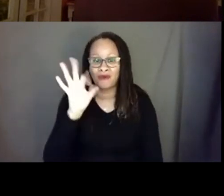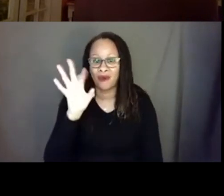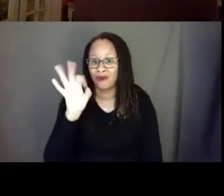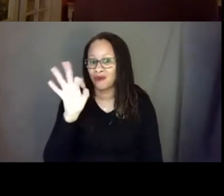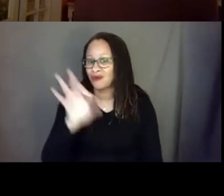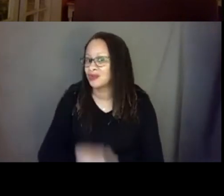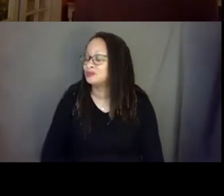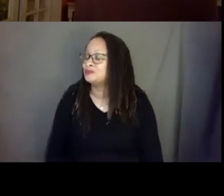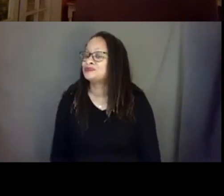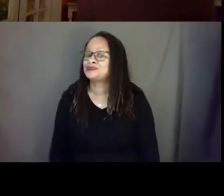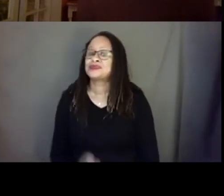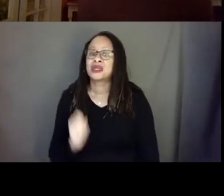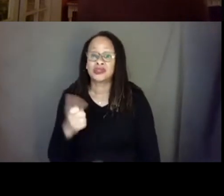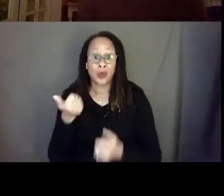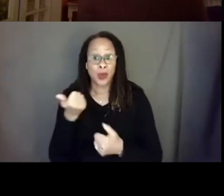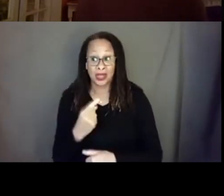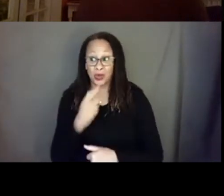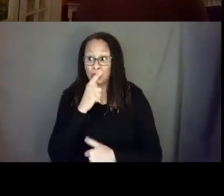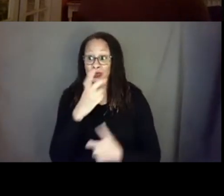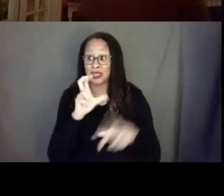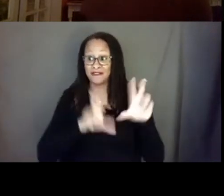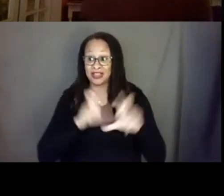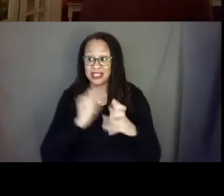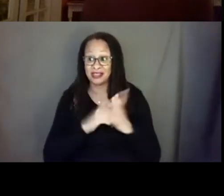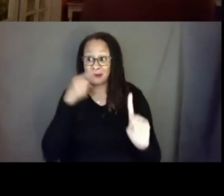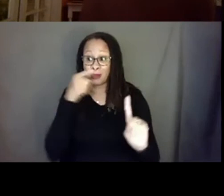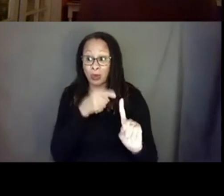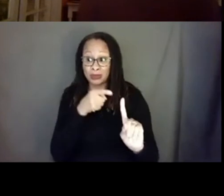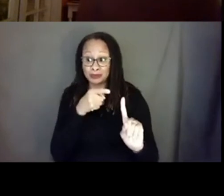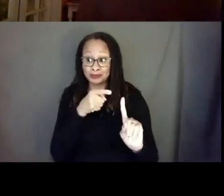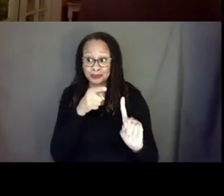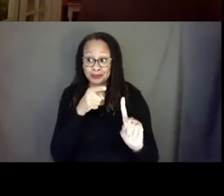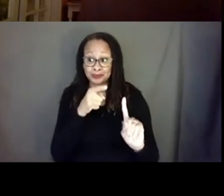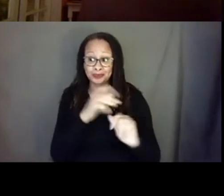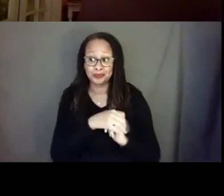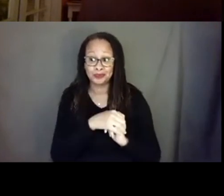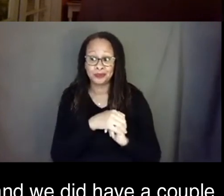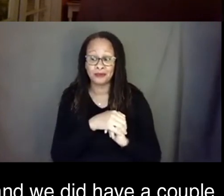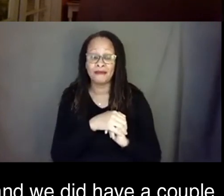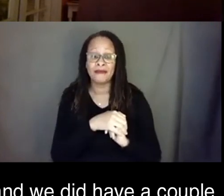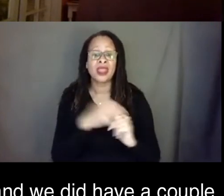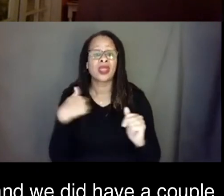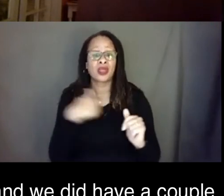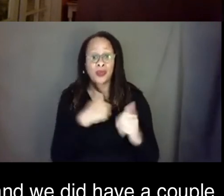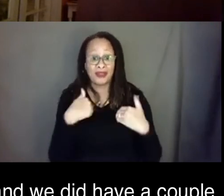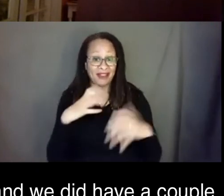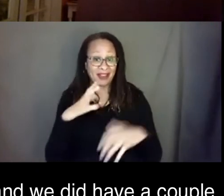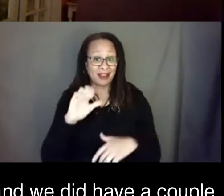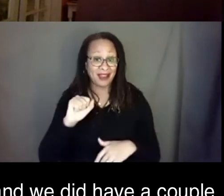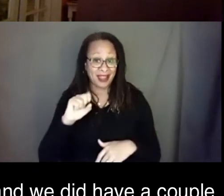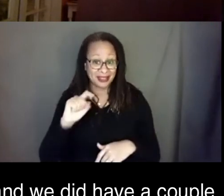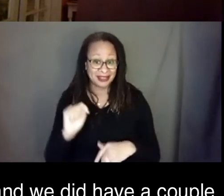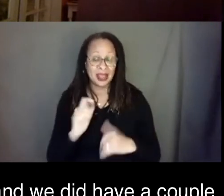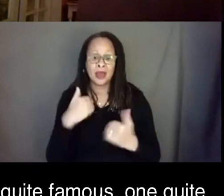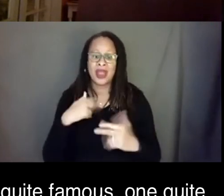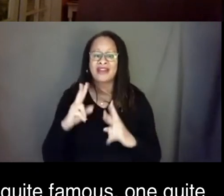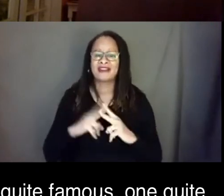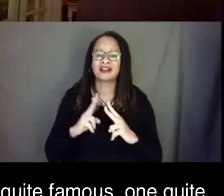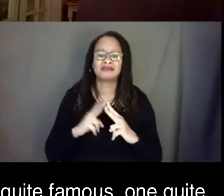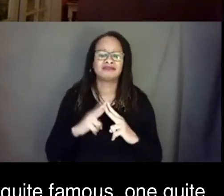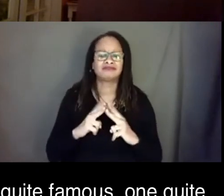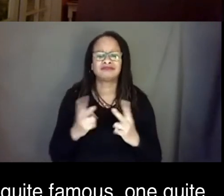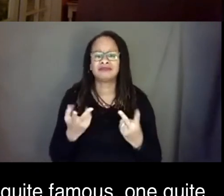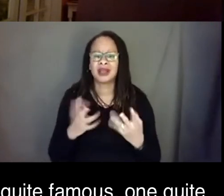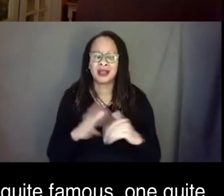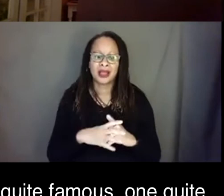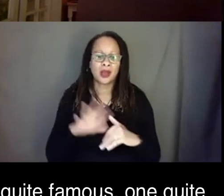But so anyone who was investing at that point, we had the cast, and we did have a couple of sort of well-known, quite famous,